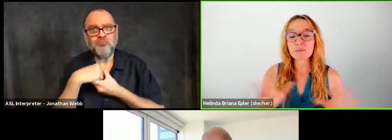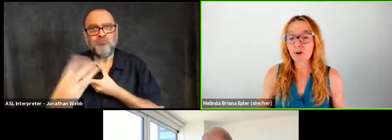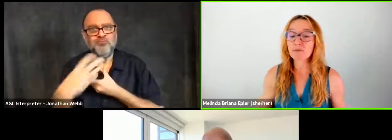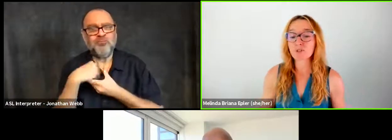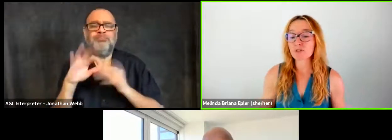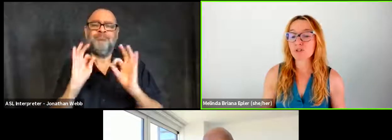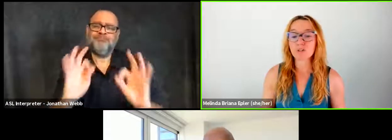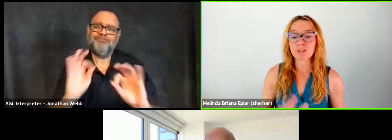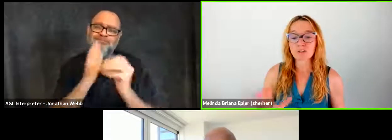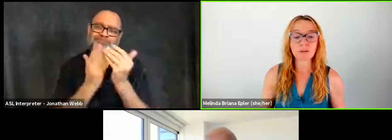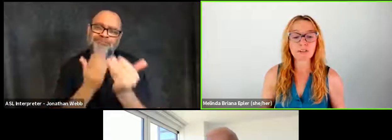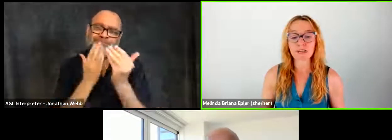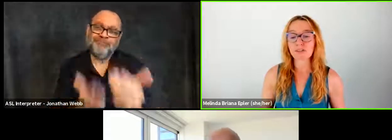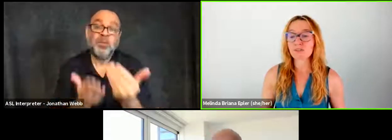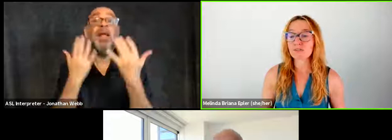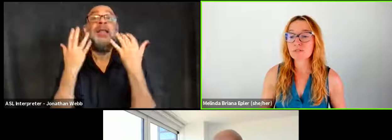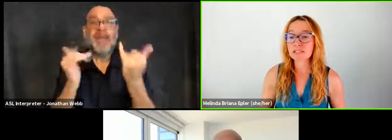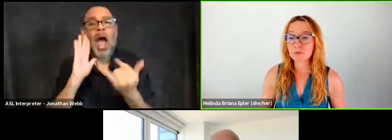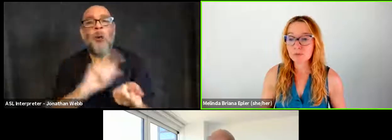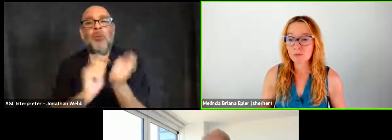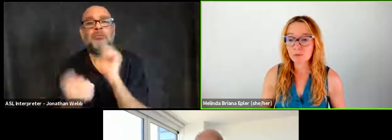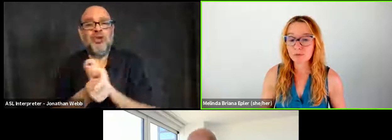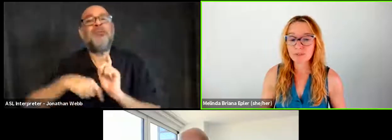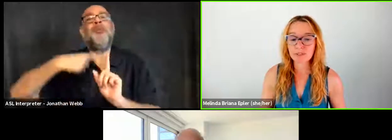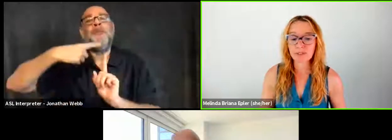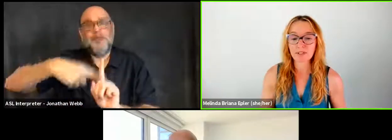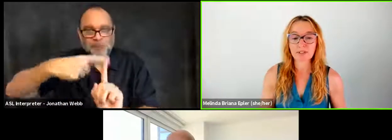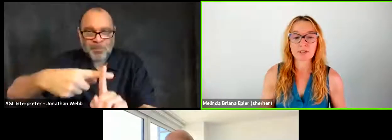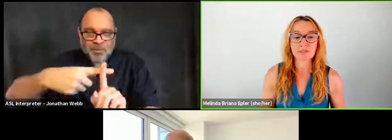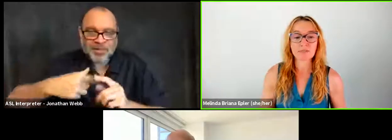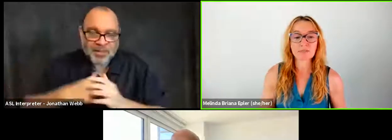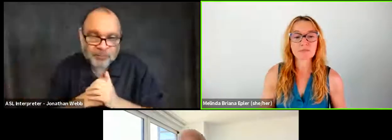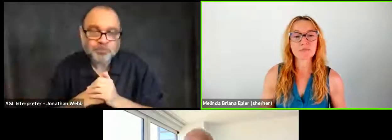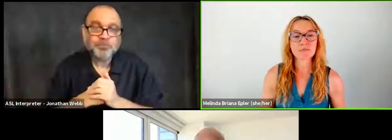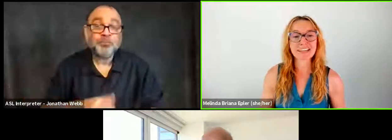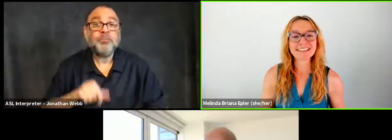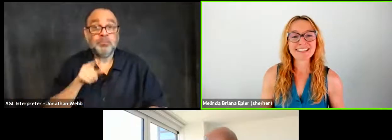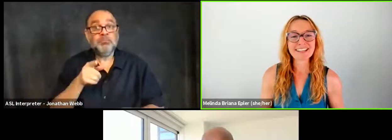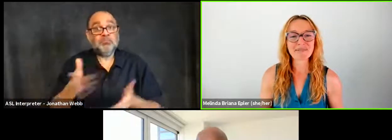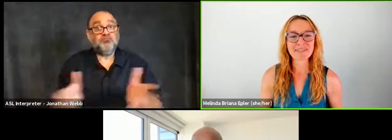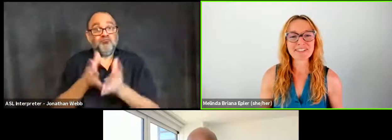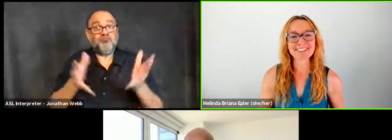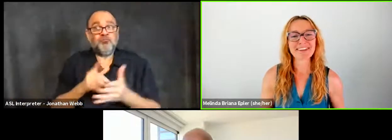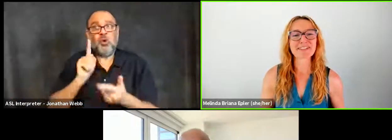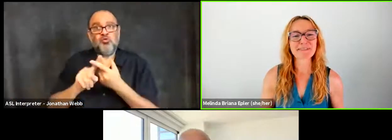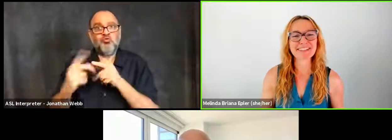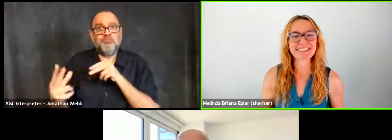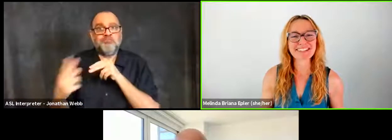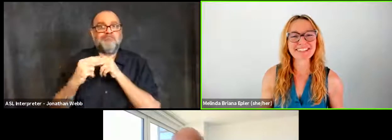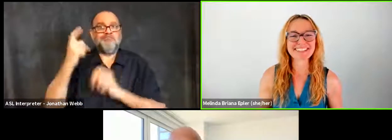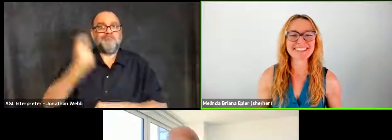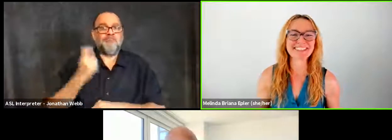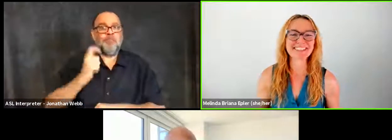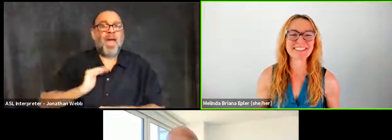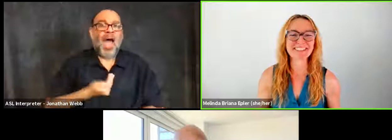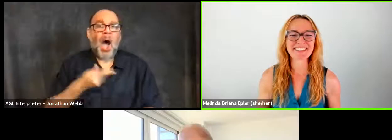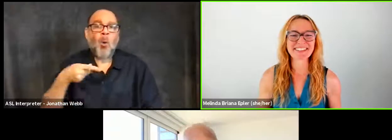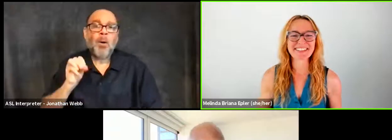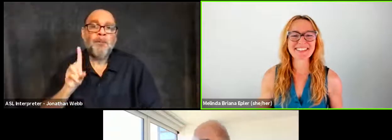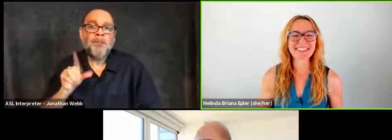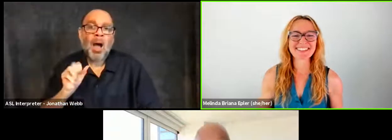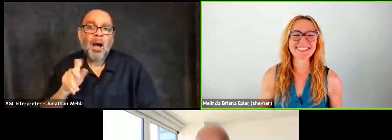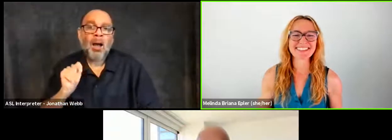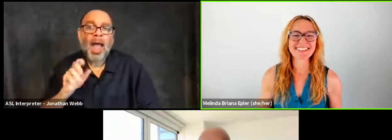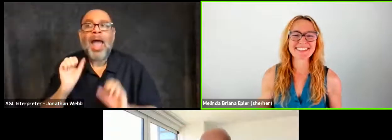And please subscribe to our YouTube channel and our podcast so you don't miss an episode. Wayne, thank you for this awesome discussion. I've